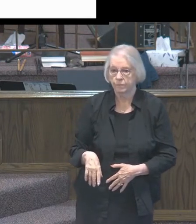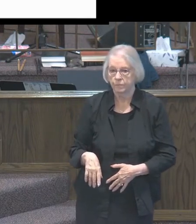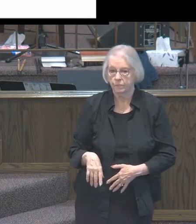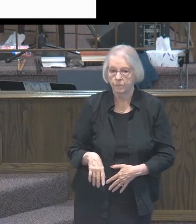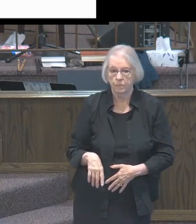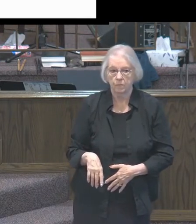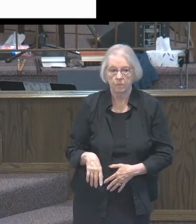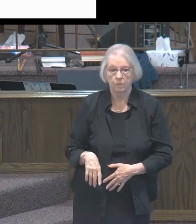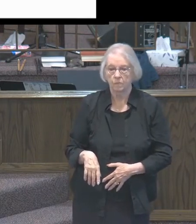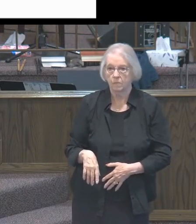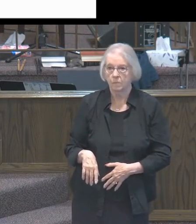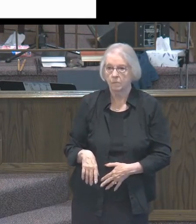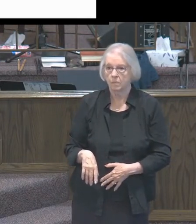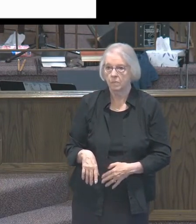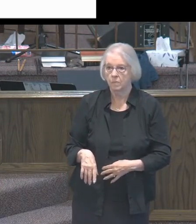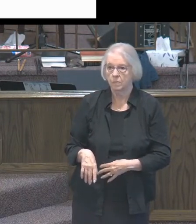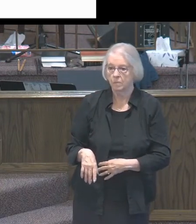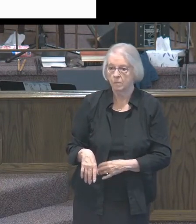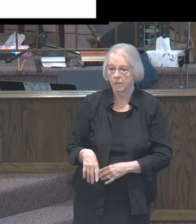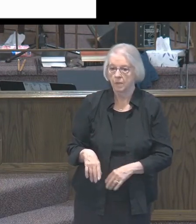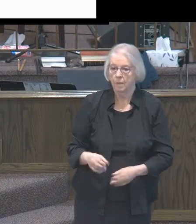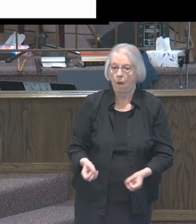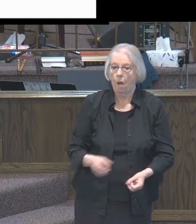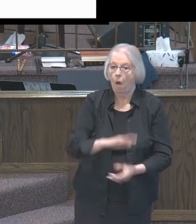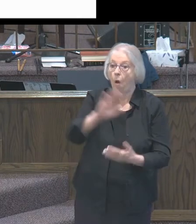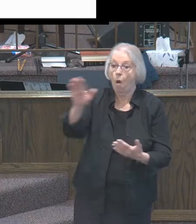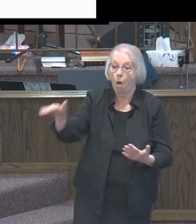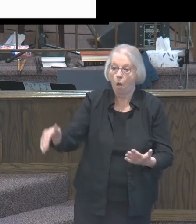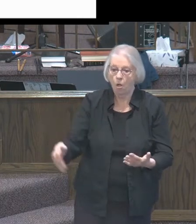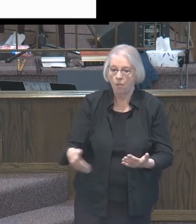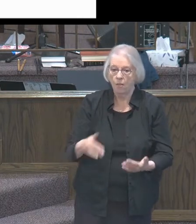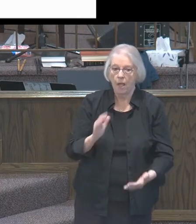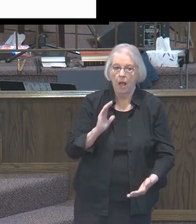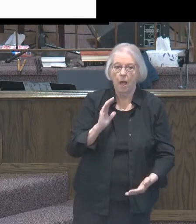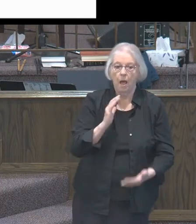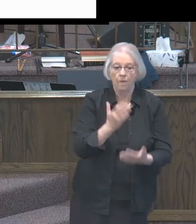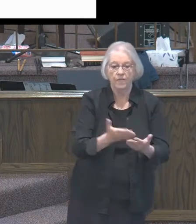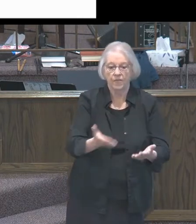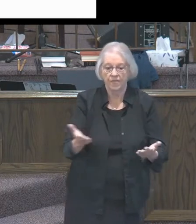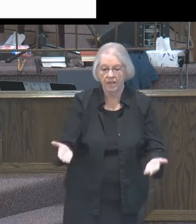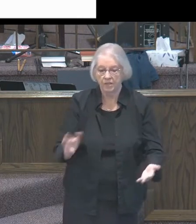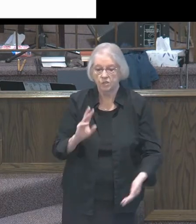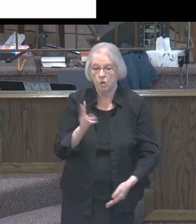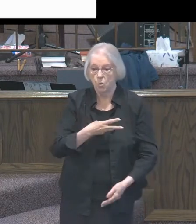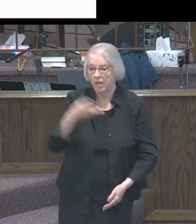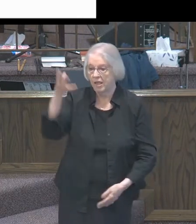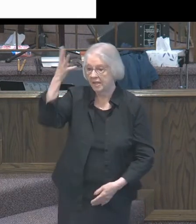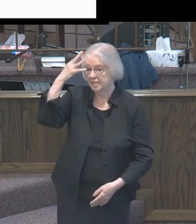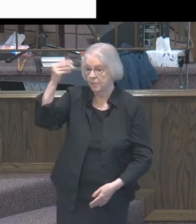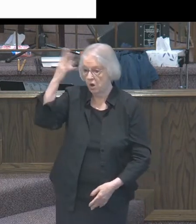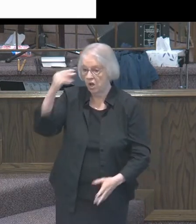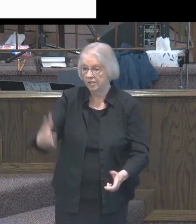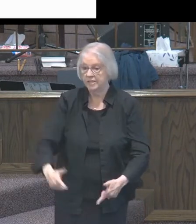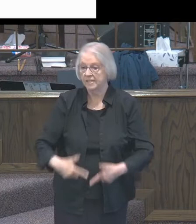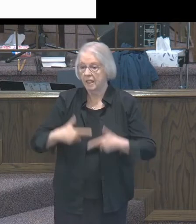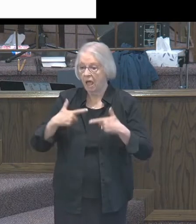not very many areas of life that are left out. This first one that we're going to talk about today is